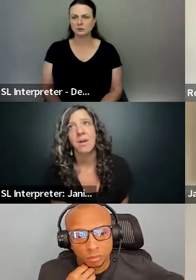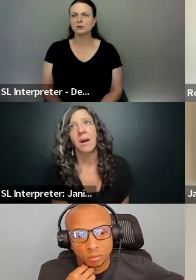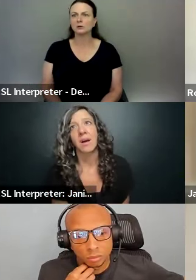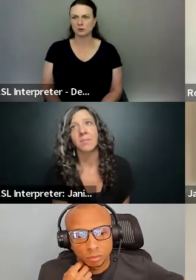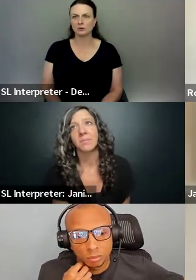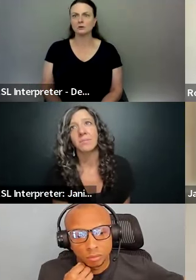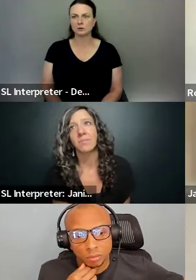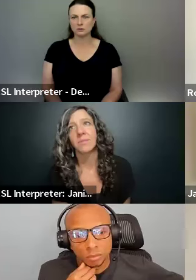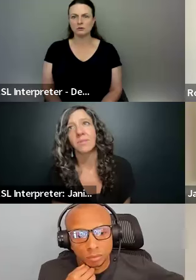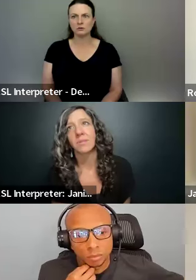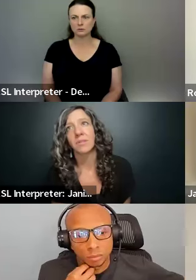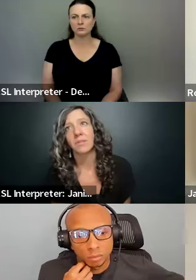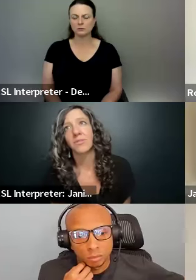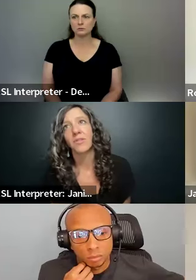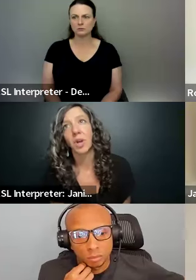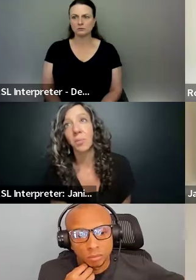now.